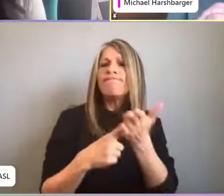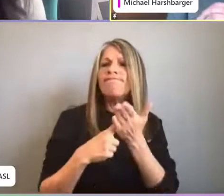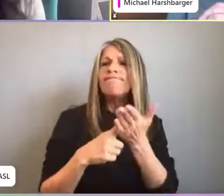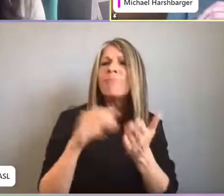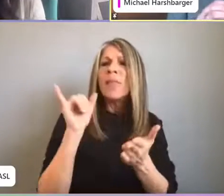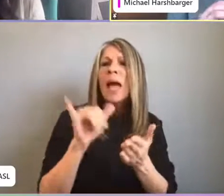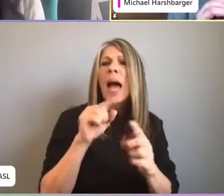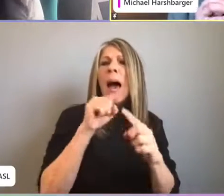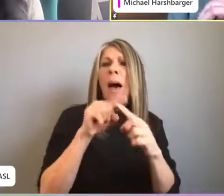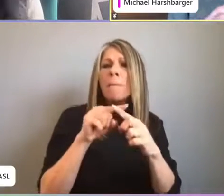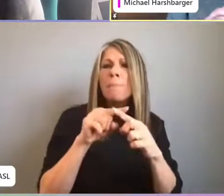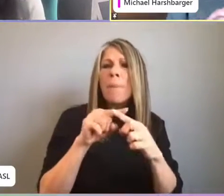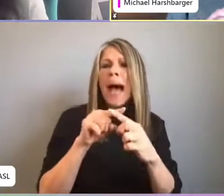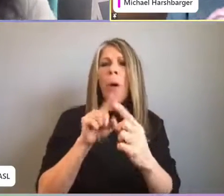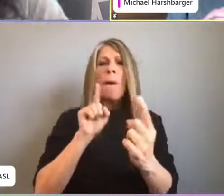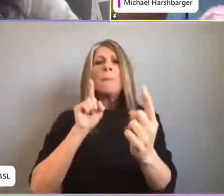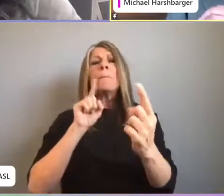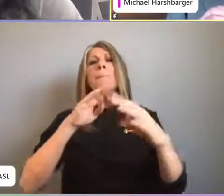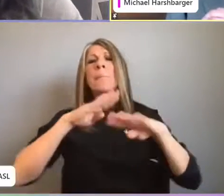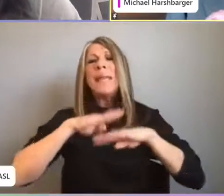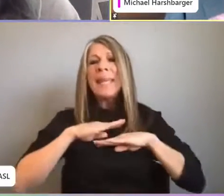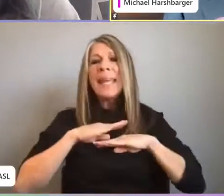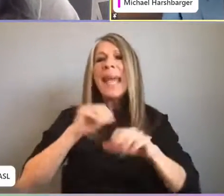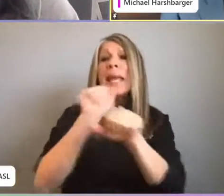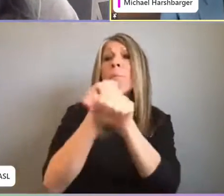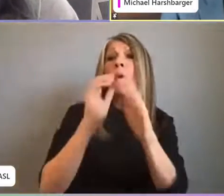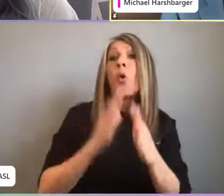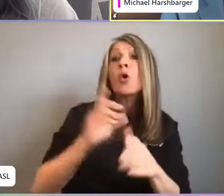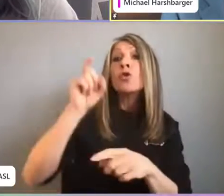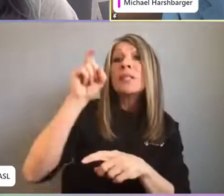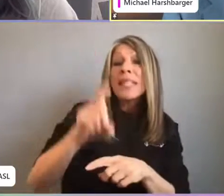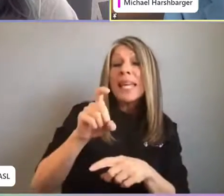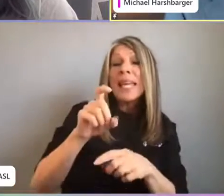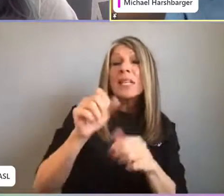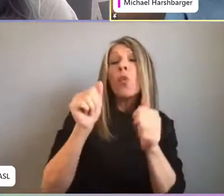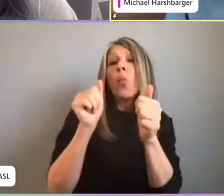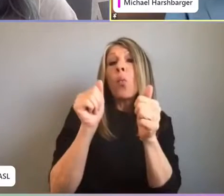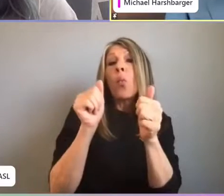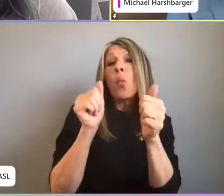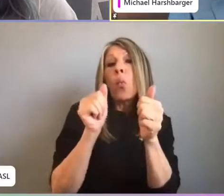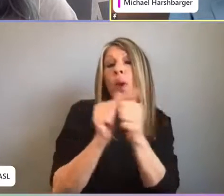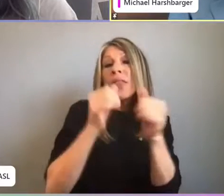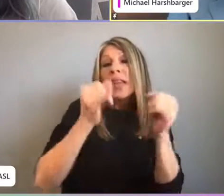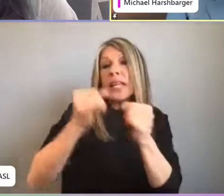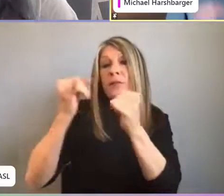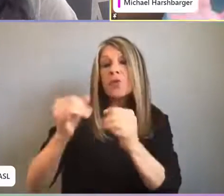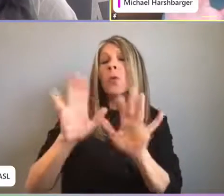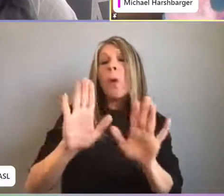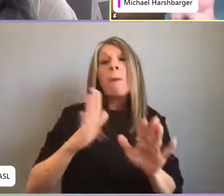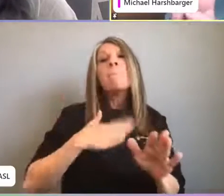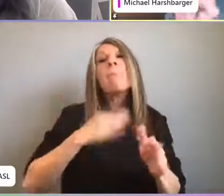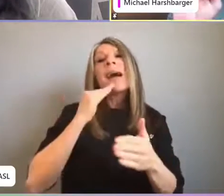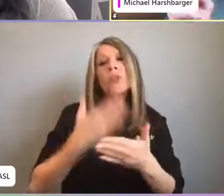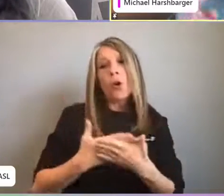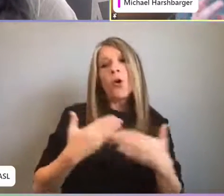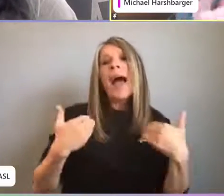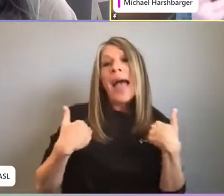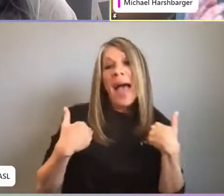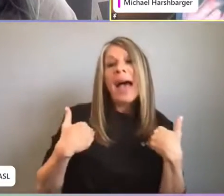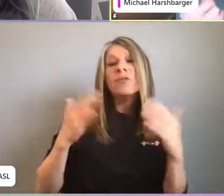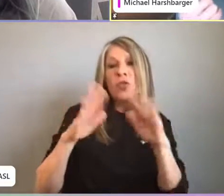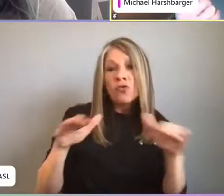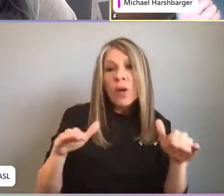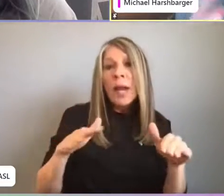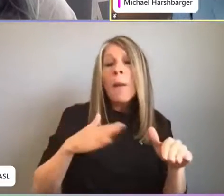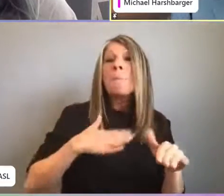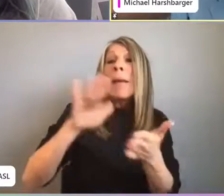about meeting an employer's needs with an individual. My daughter, I have 4 kids, and